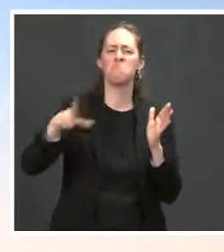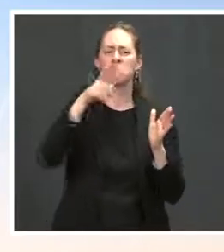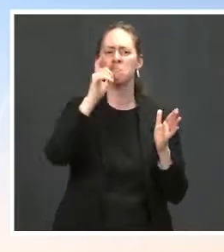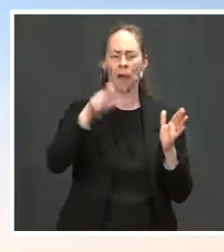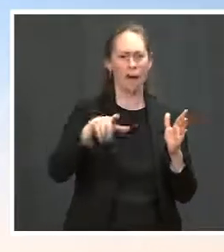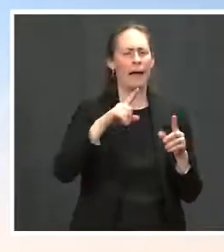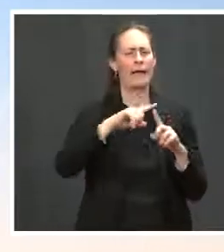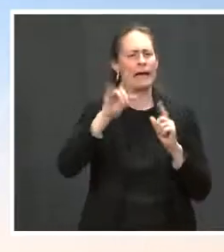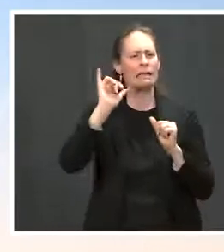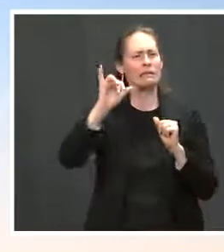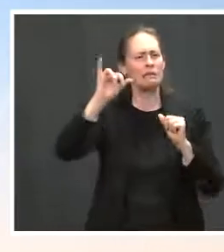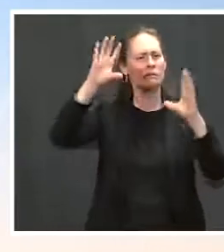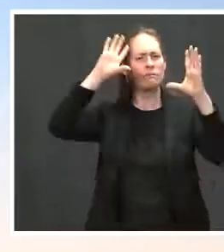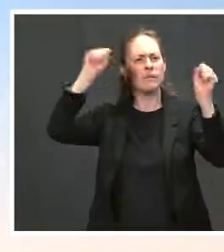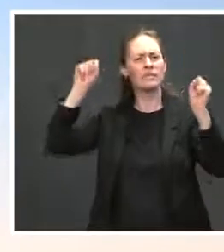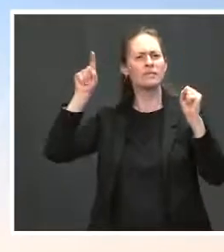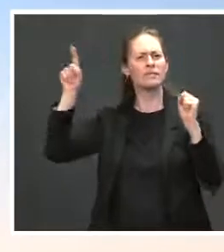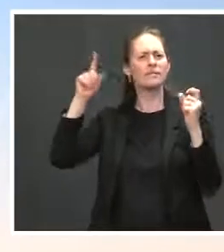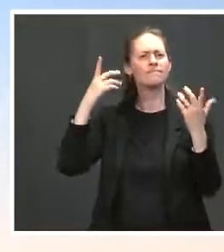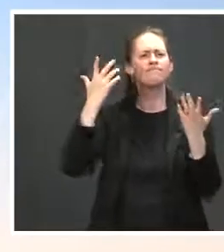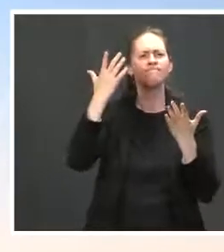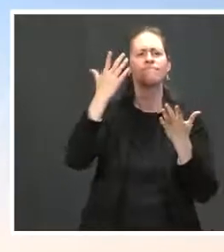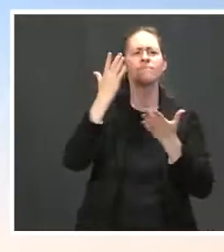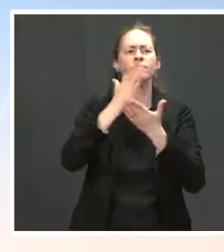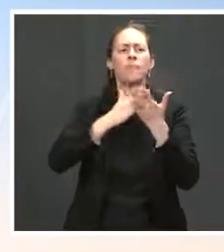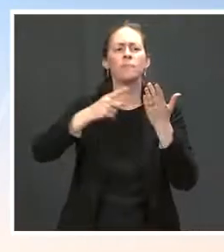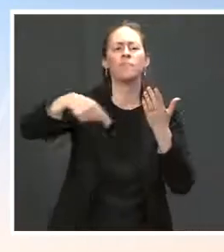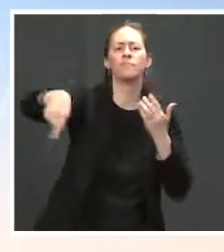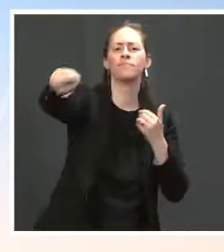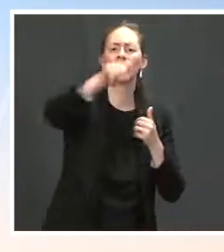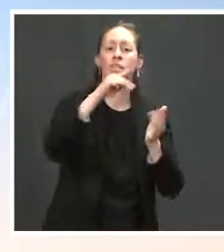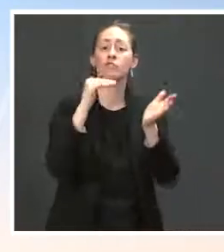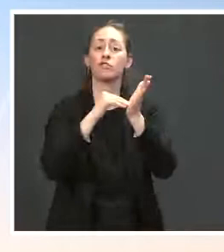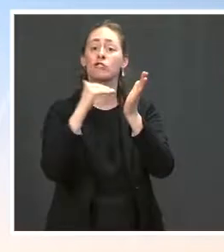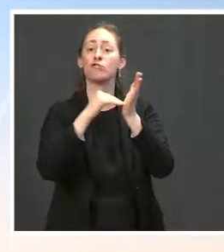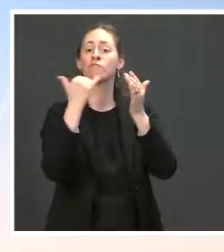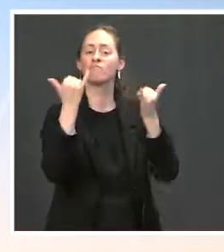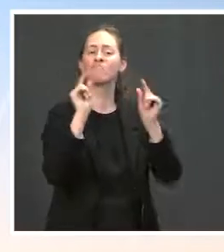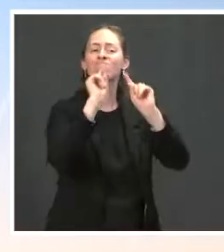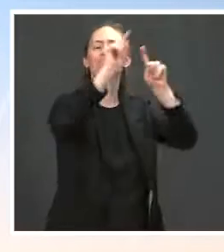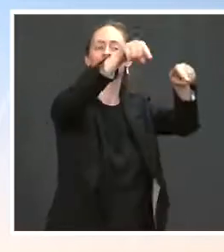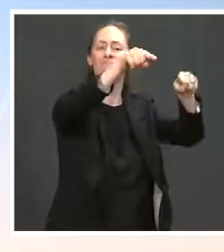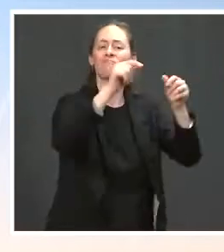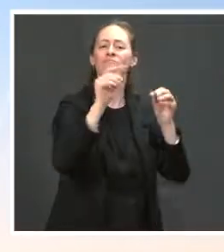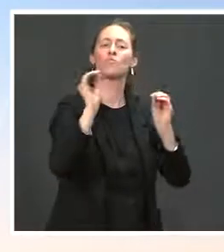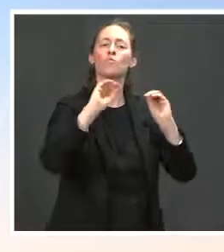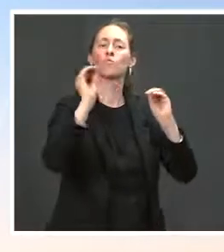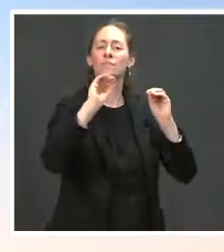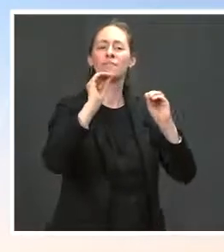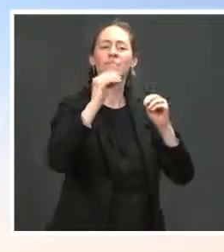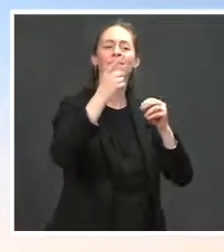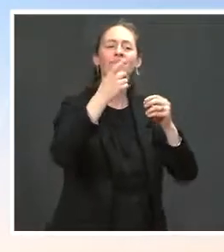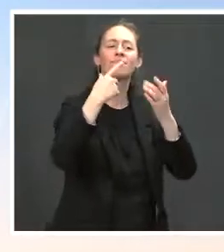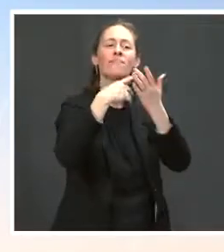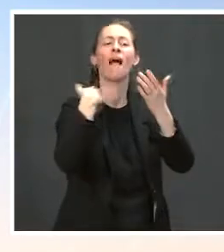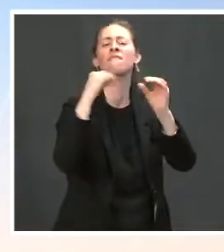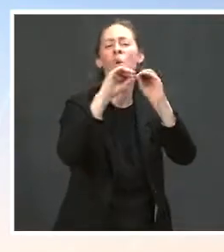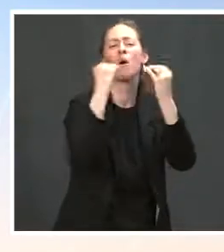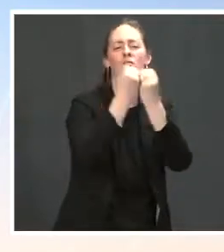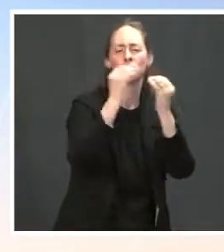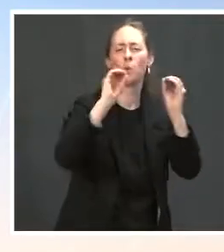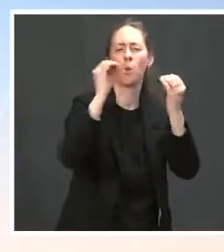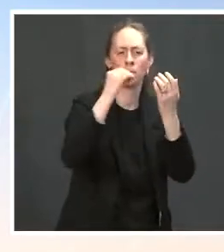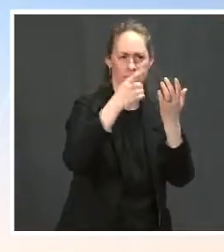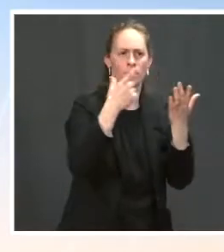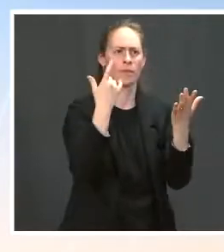like Doctors Without Borders and Oxfam have said that this would be integral to the global fight against coronavirus, outside of